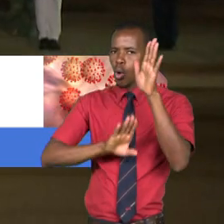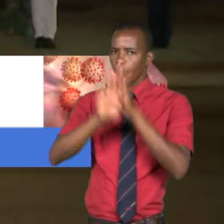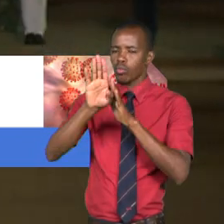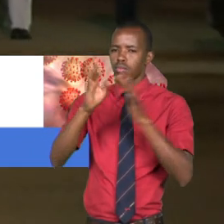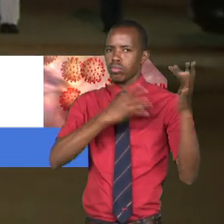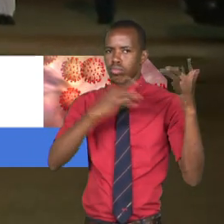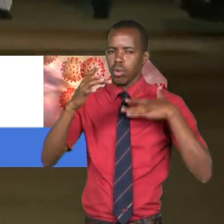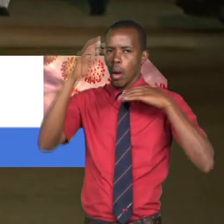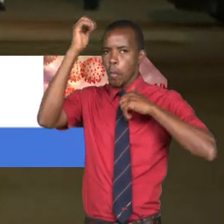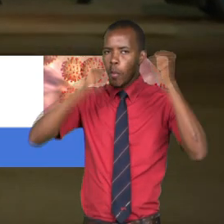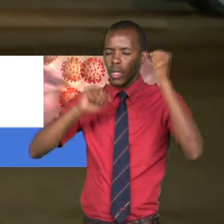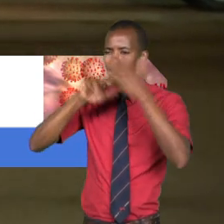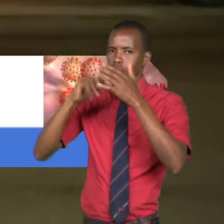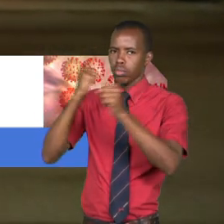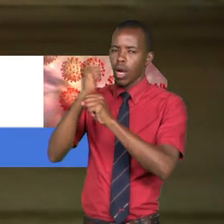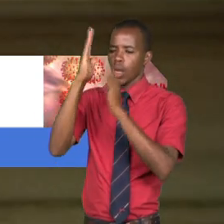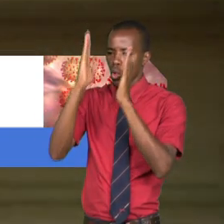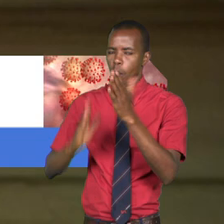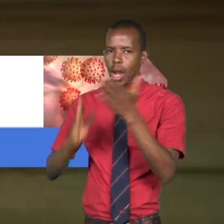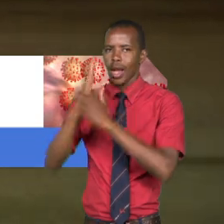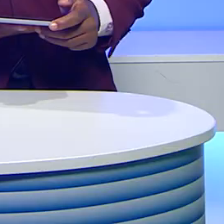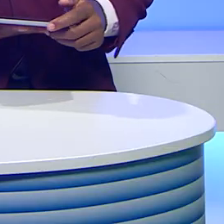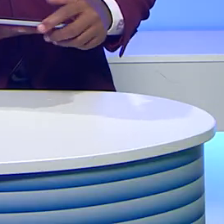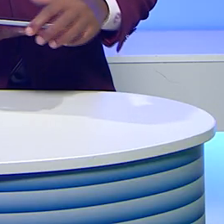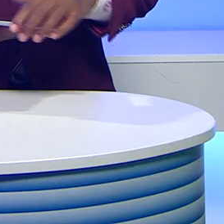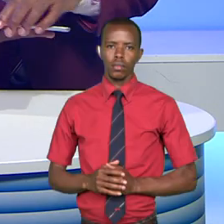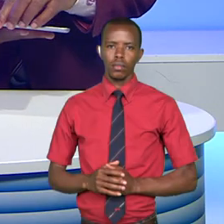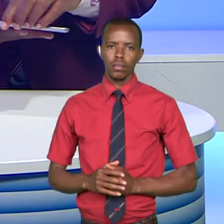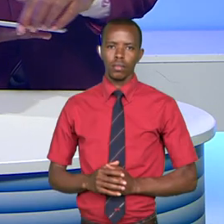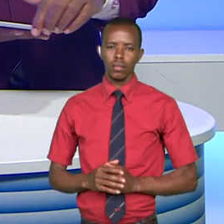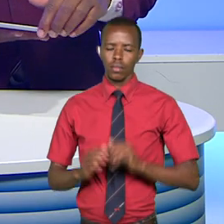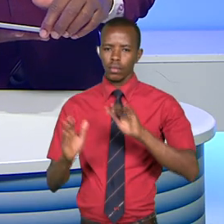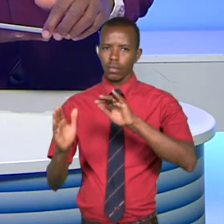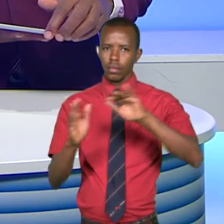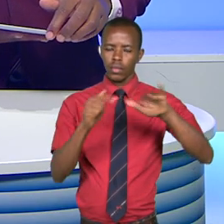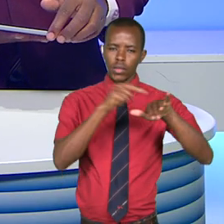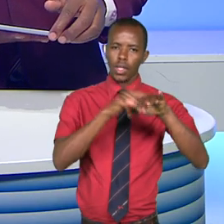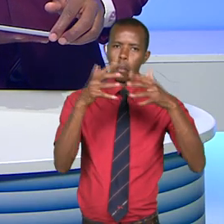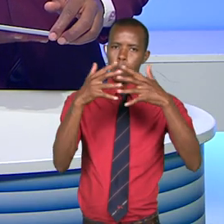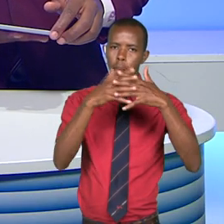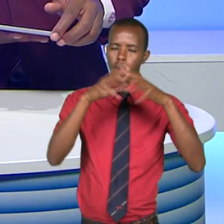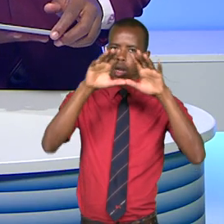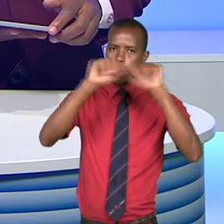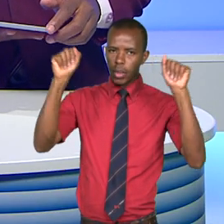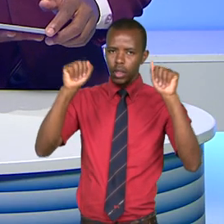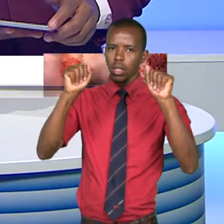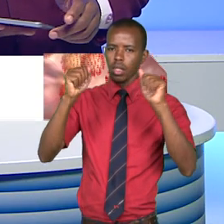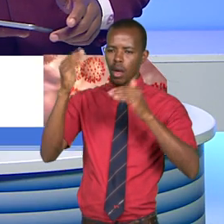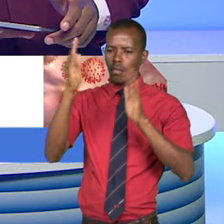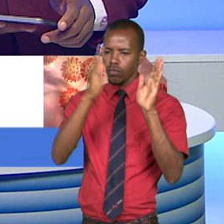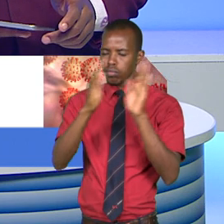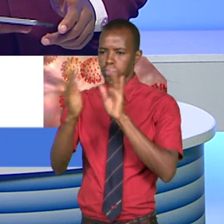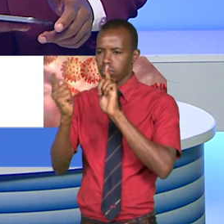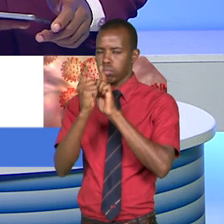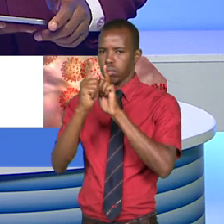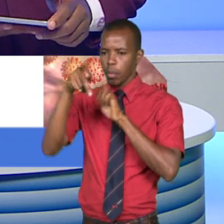about its military stance and human rights issues. As U.S. President Joe Biden prepares to meet with Japan's Prime